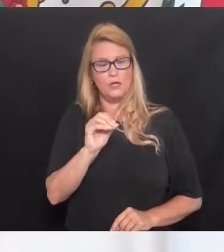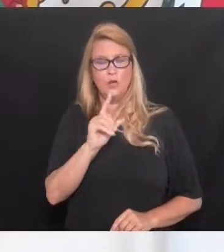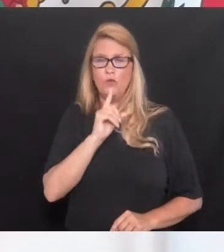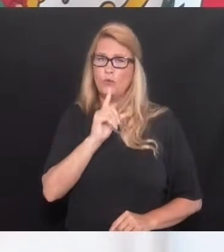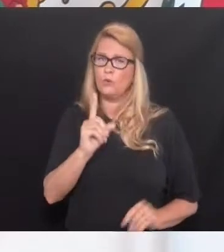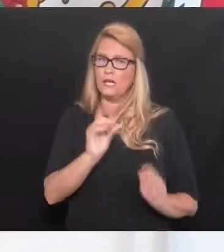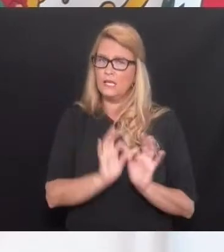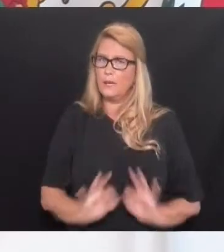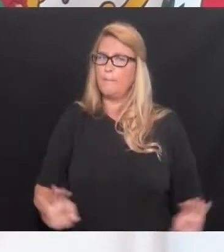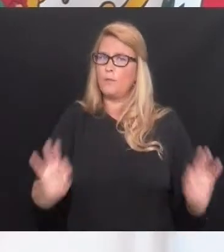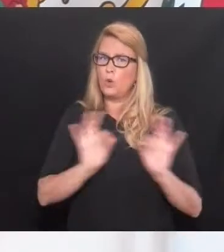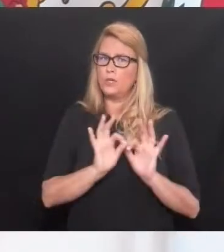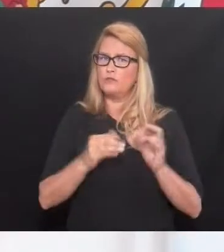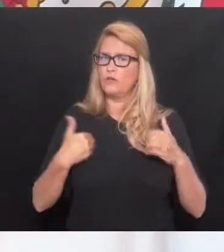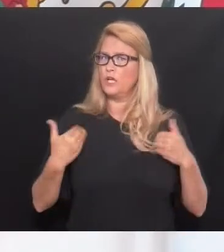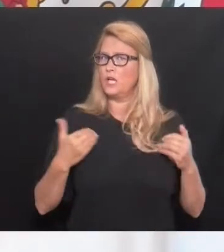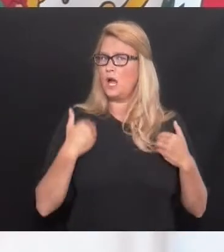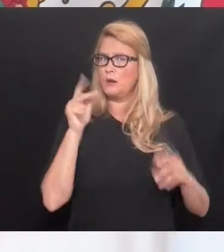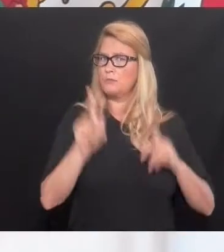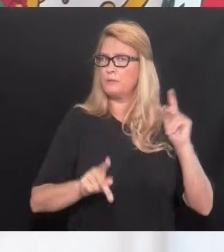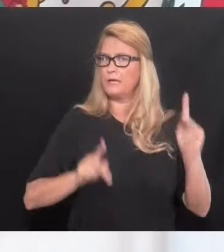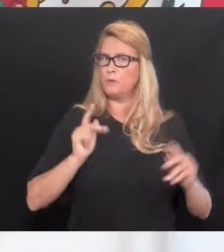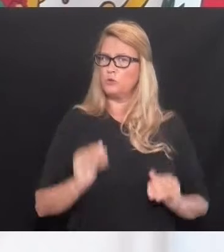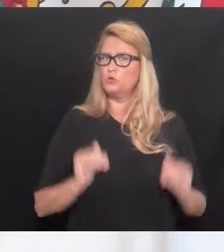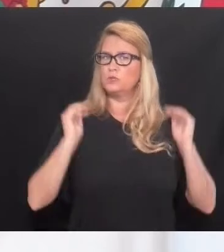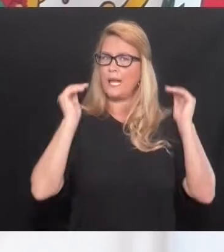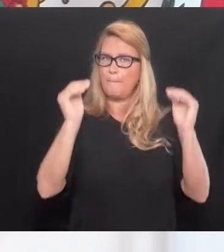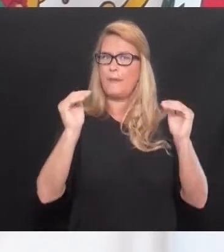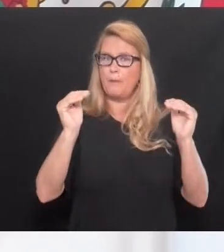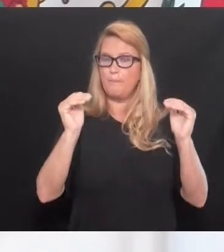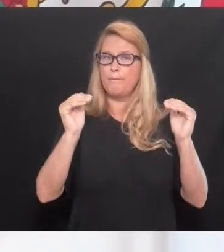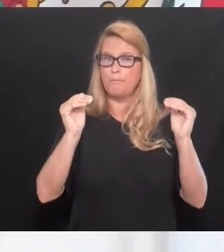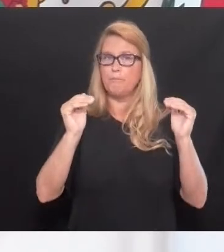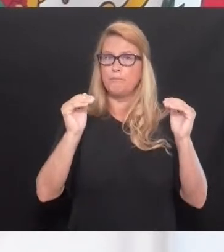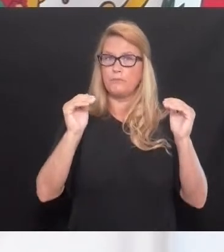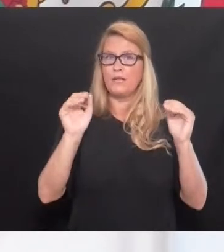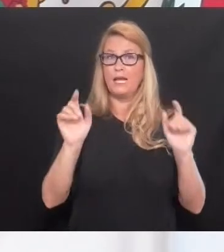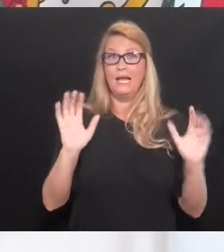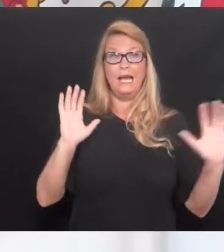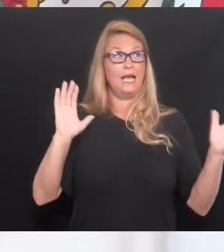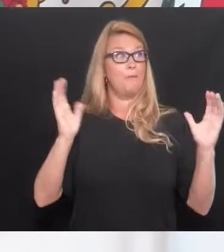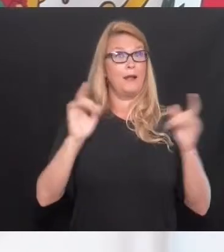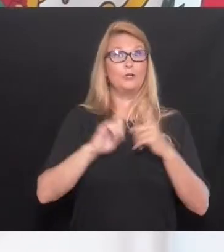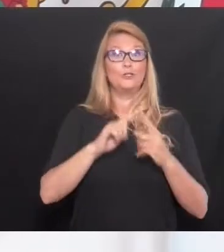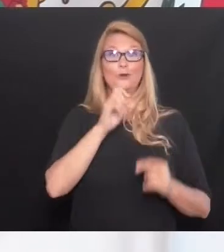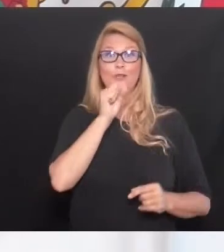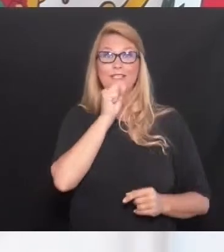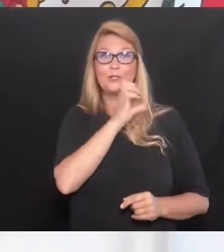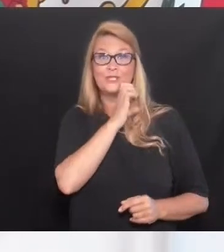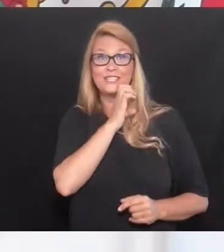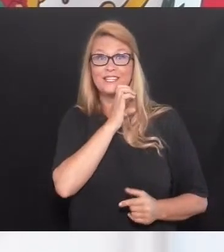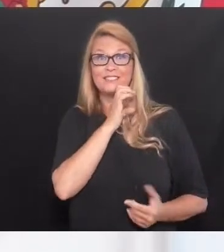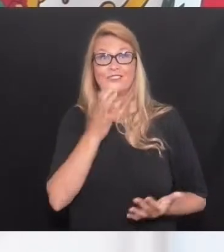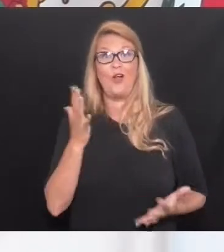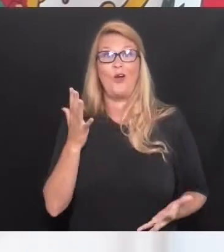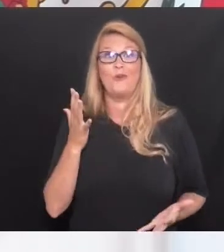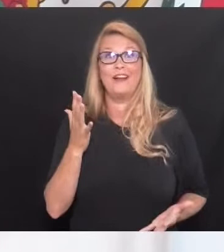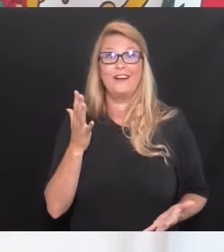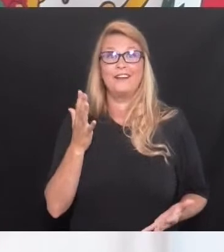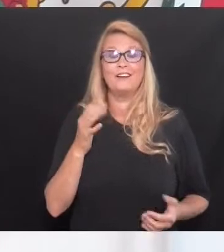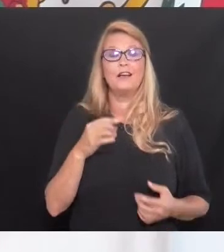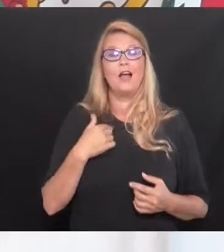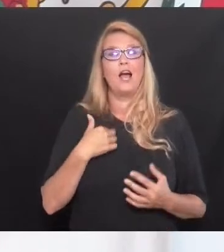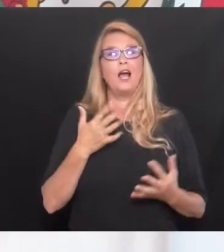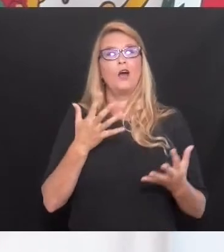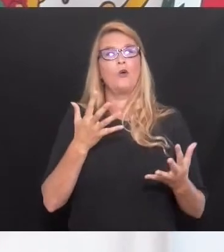for our young people to step up like our elderly people have already done. I would just follow